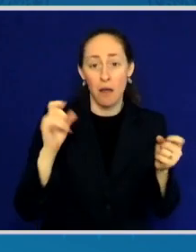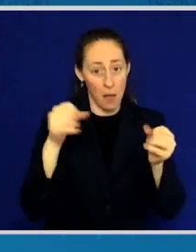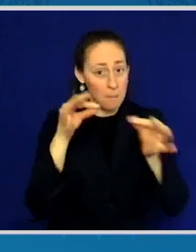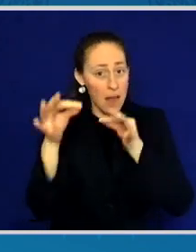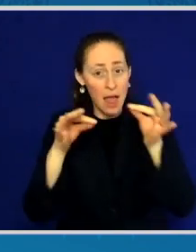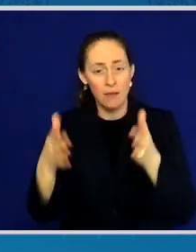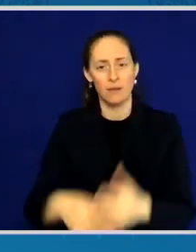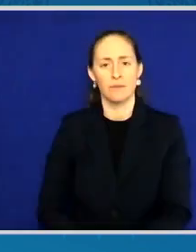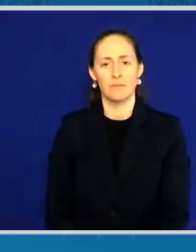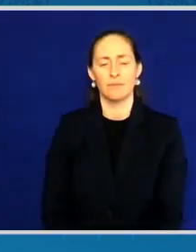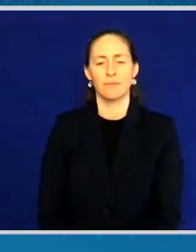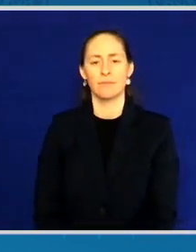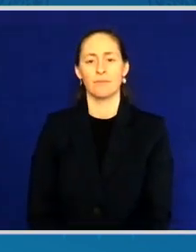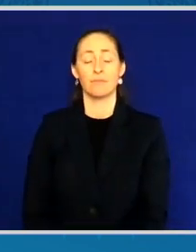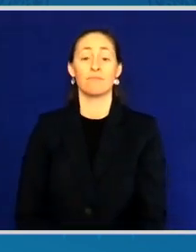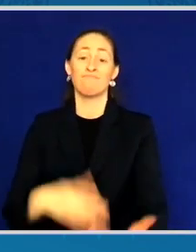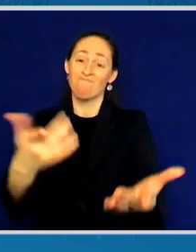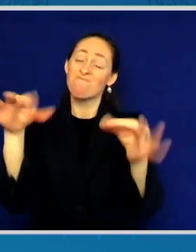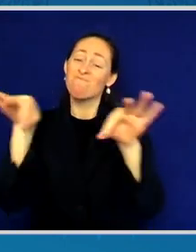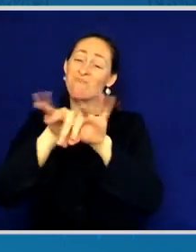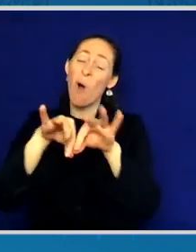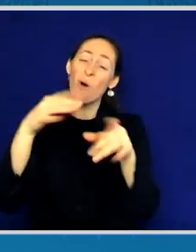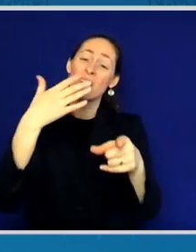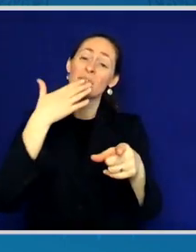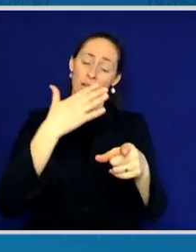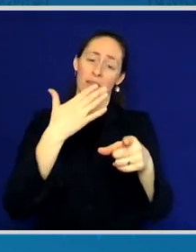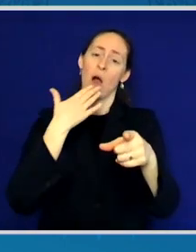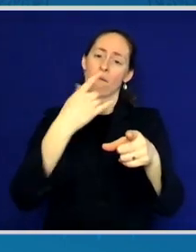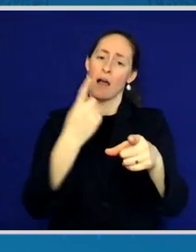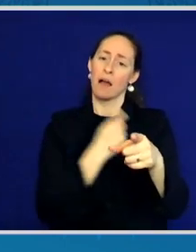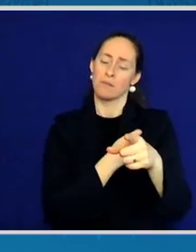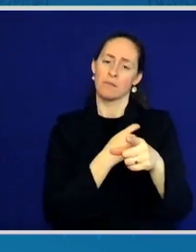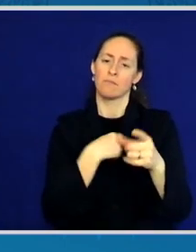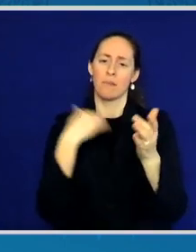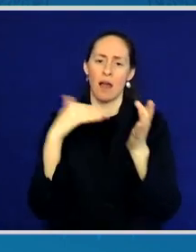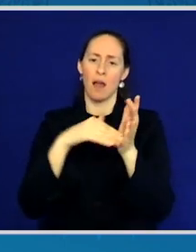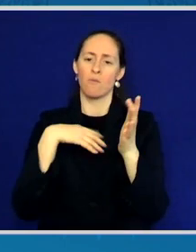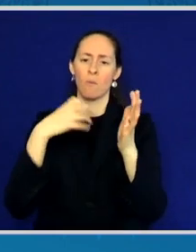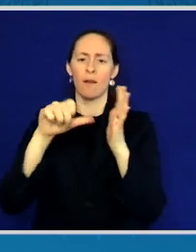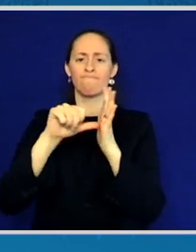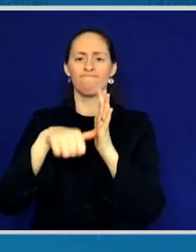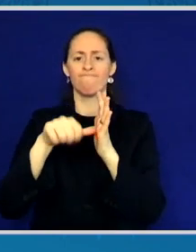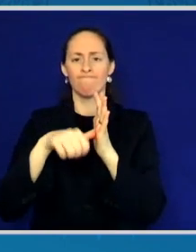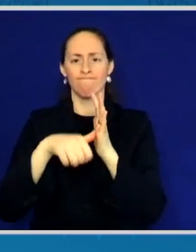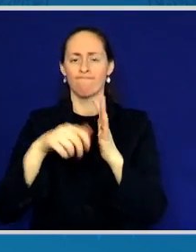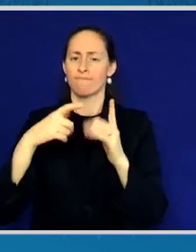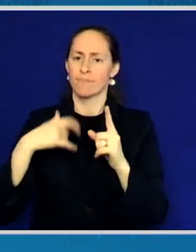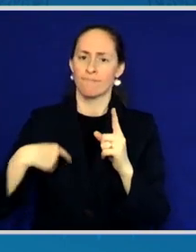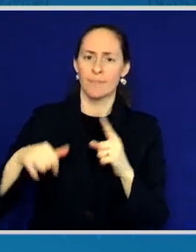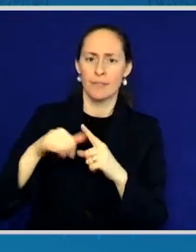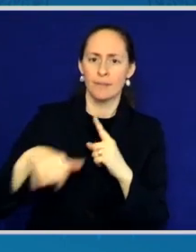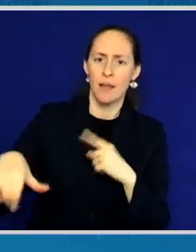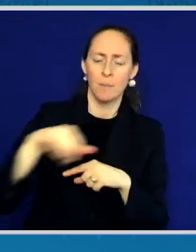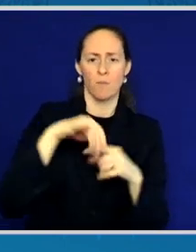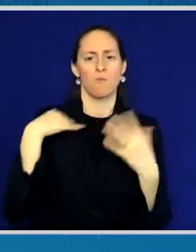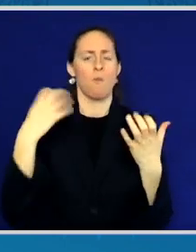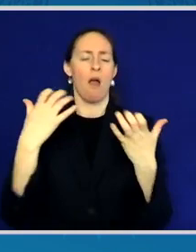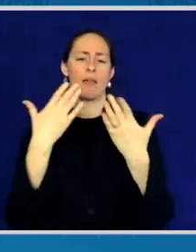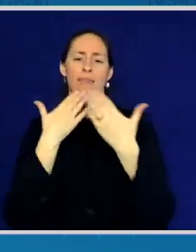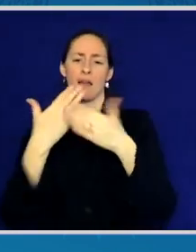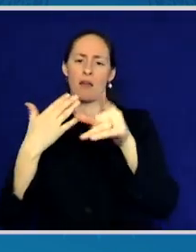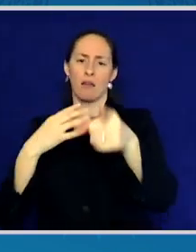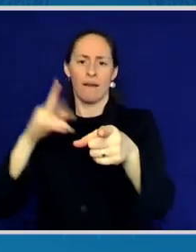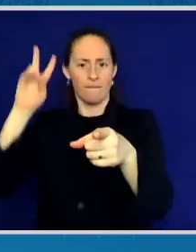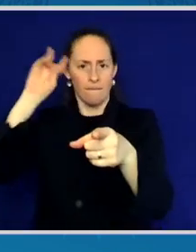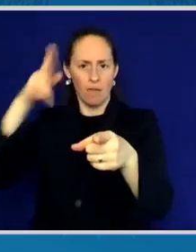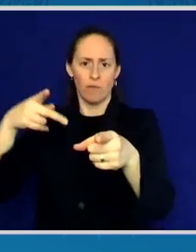question. I'm really glad you asked that. And again, I want to echo the other members here. Thank you, Madam President, Senator, for